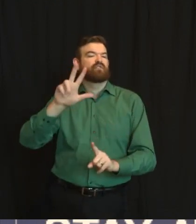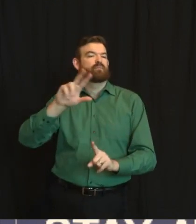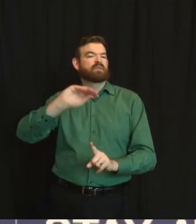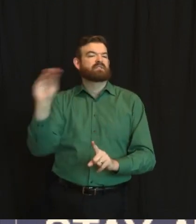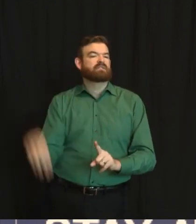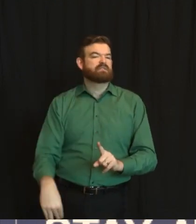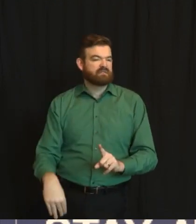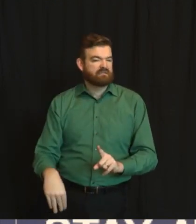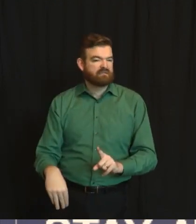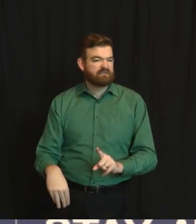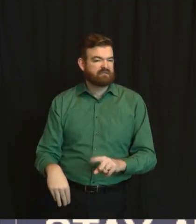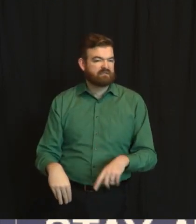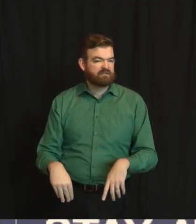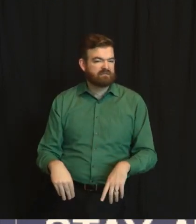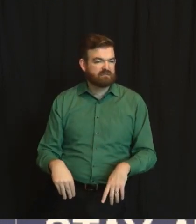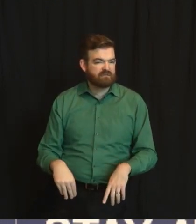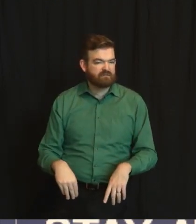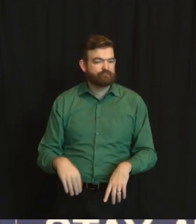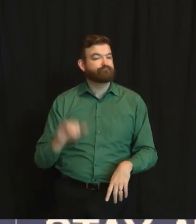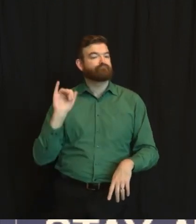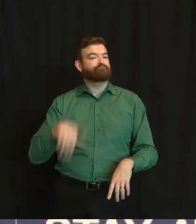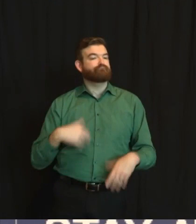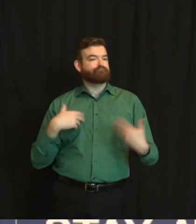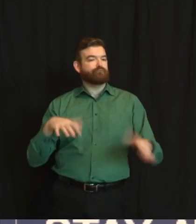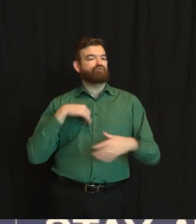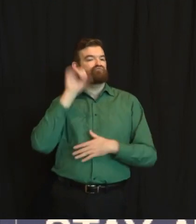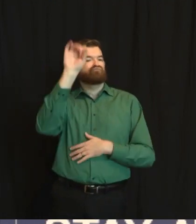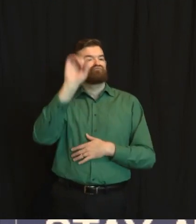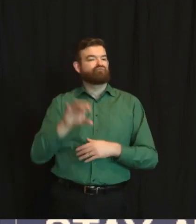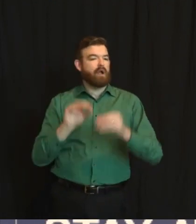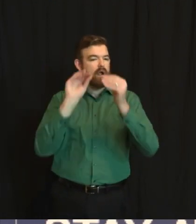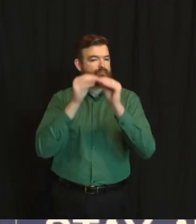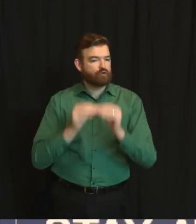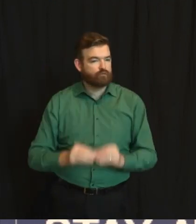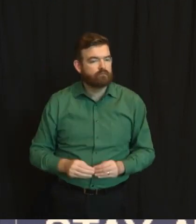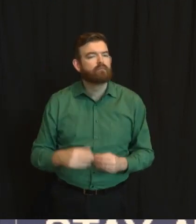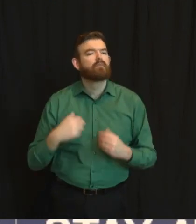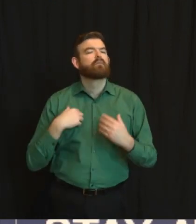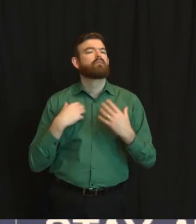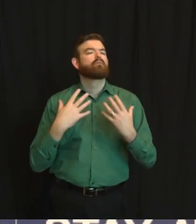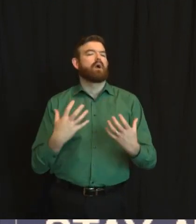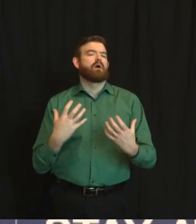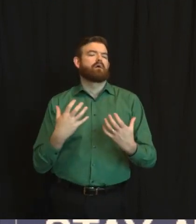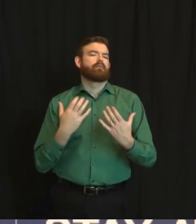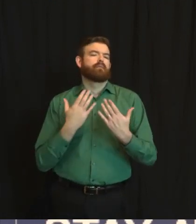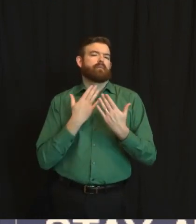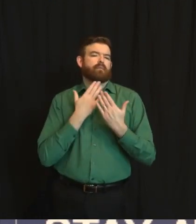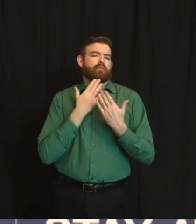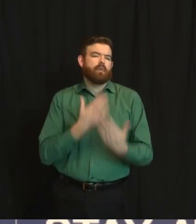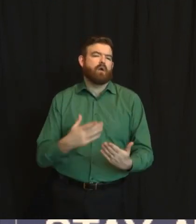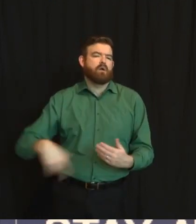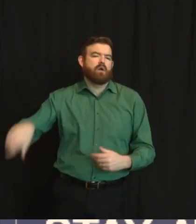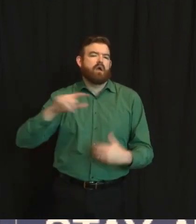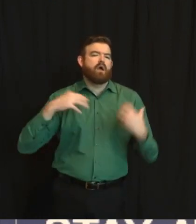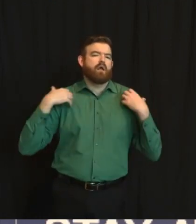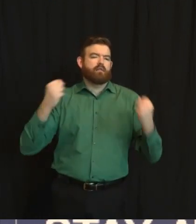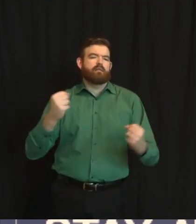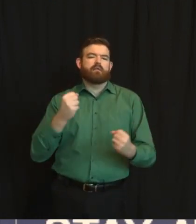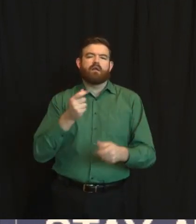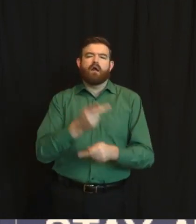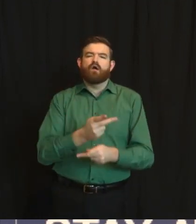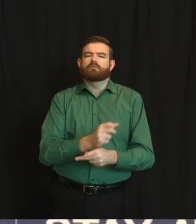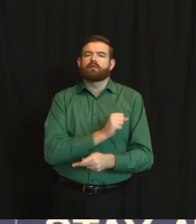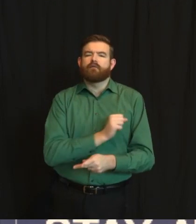That concludes my daily report on the statistics. I want to take a moment to thank the dedicated healthcare staff at